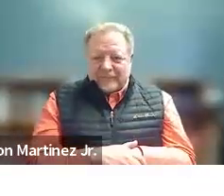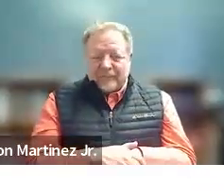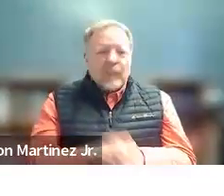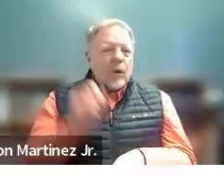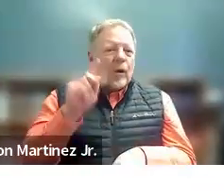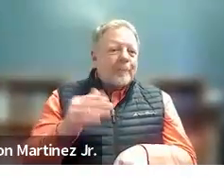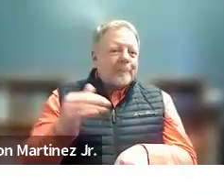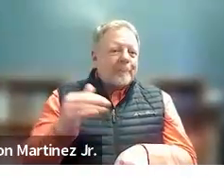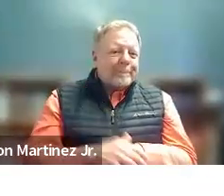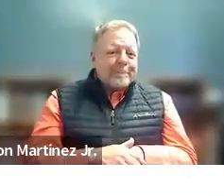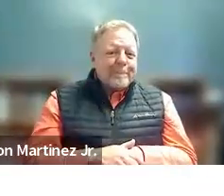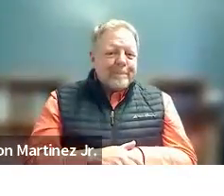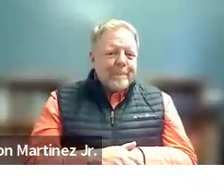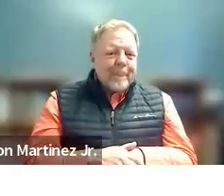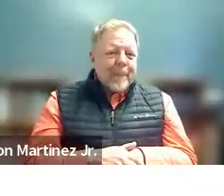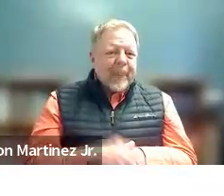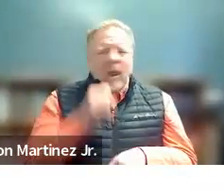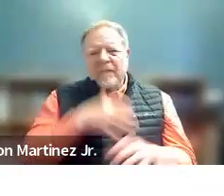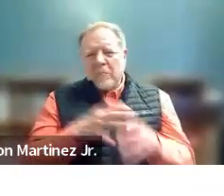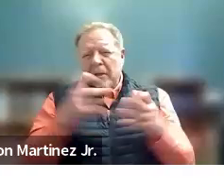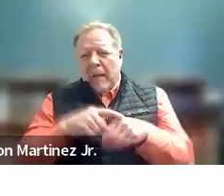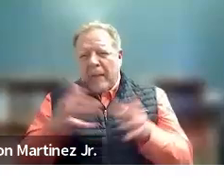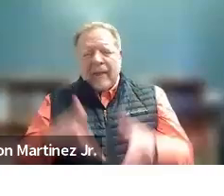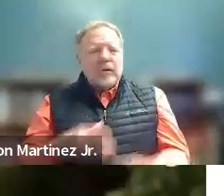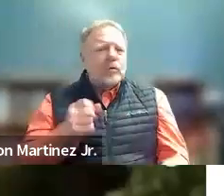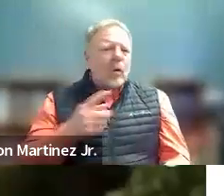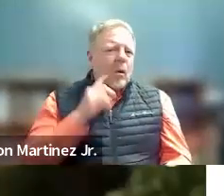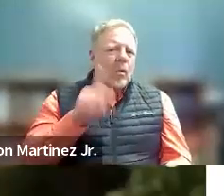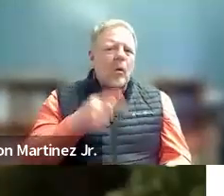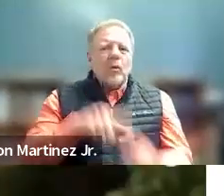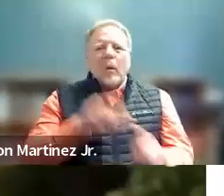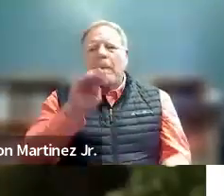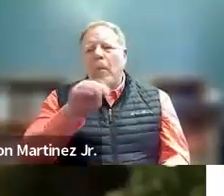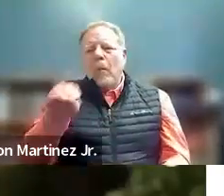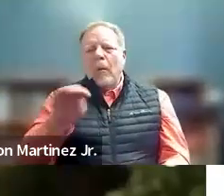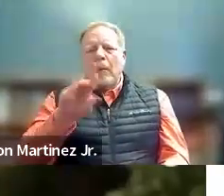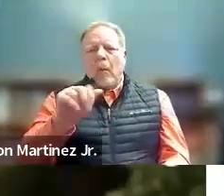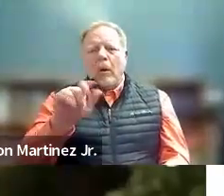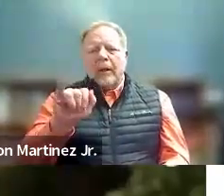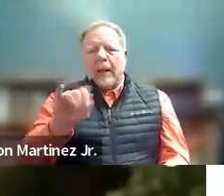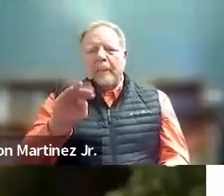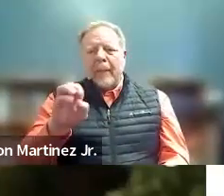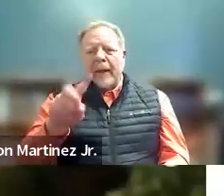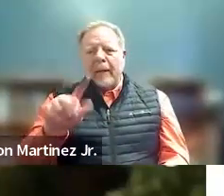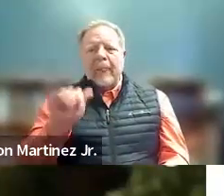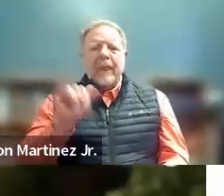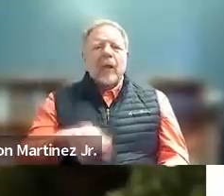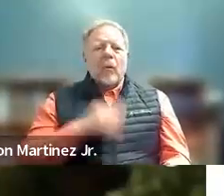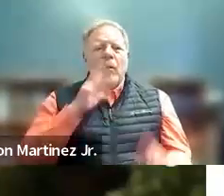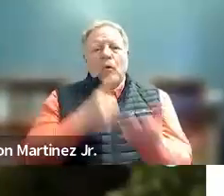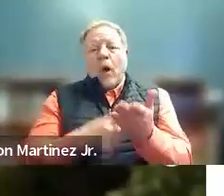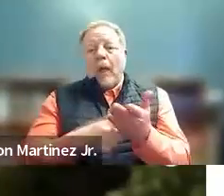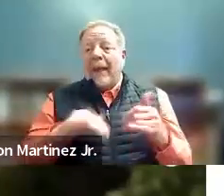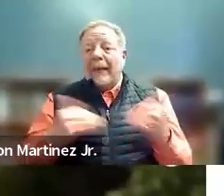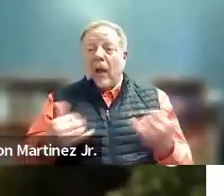right. Don't have much time left, so I'll quickly go through multimedia. And that's really what I'll talk about here